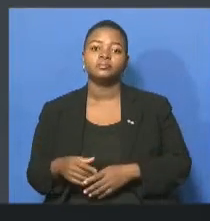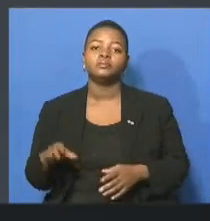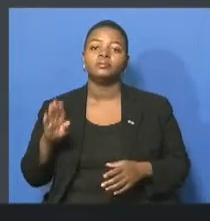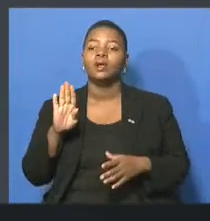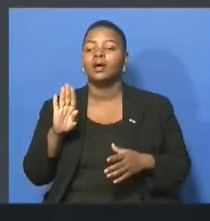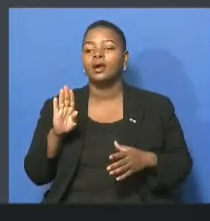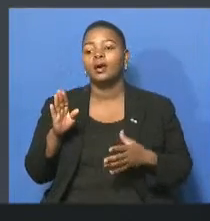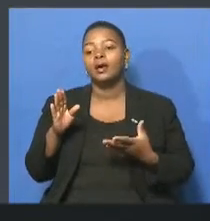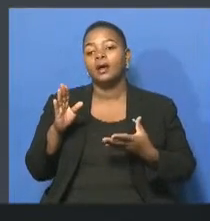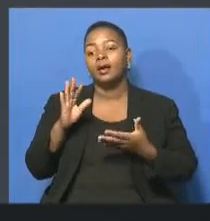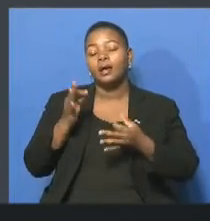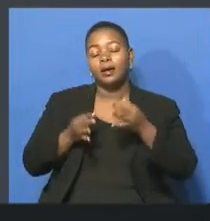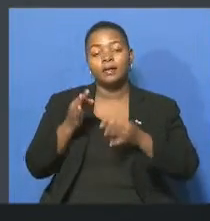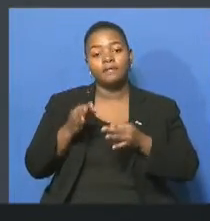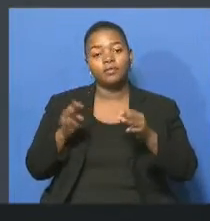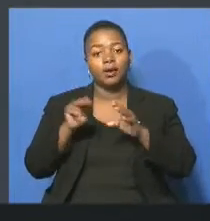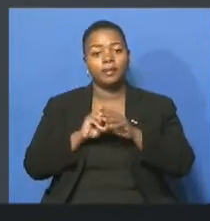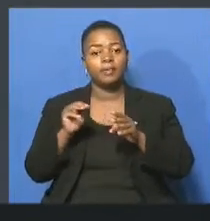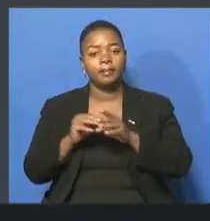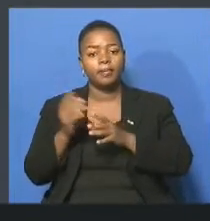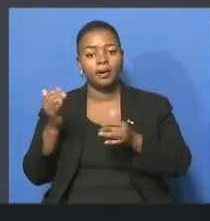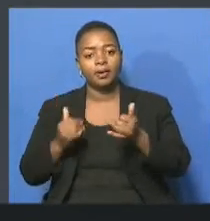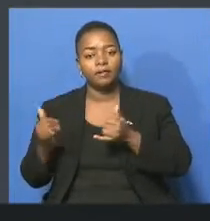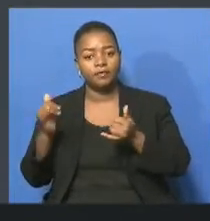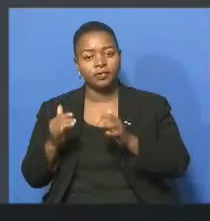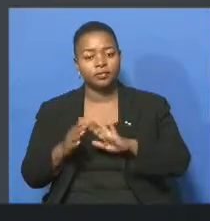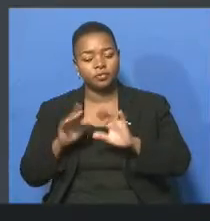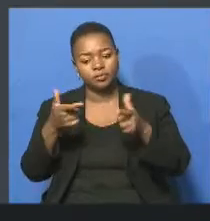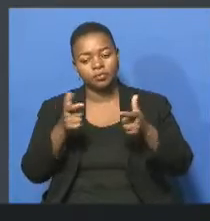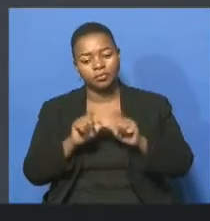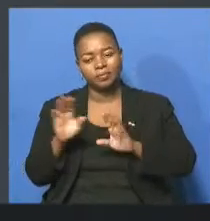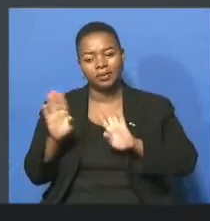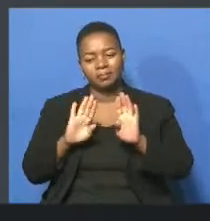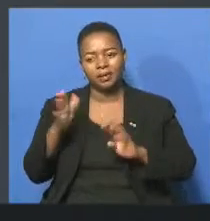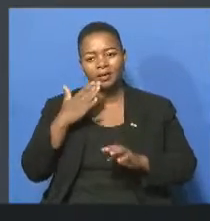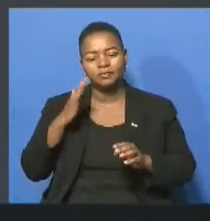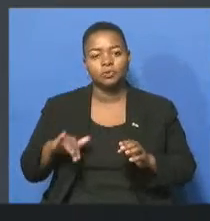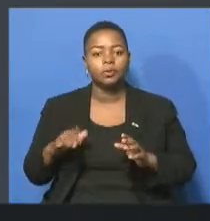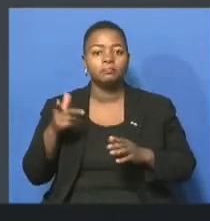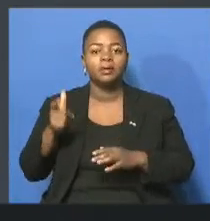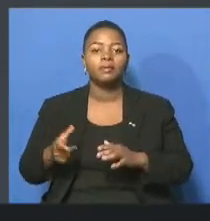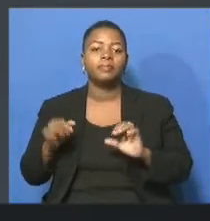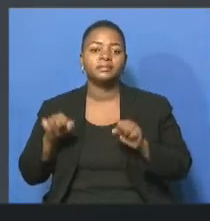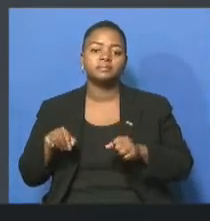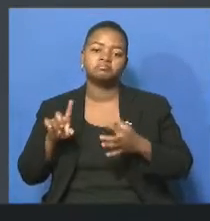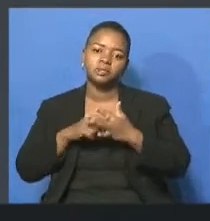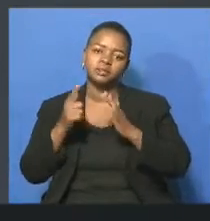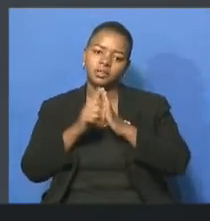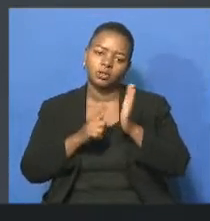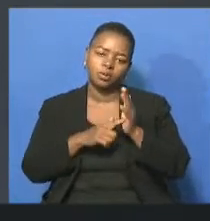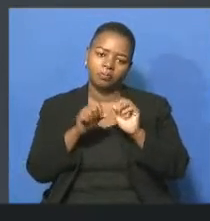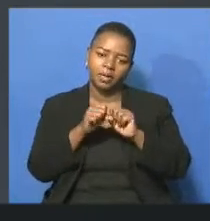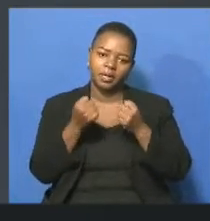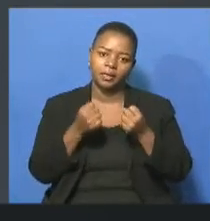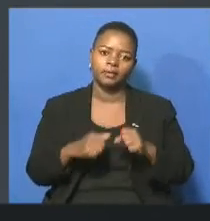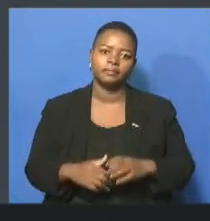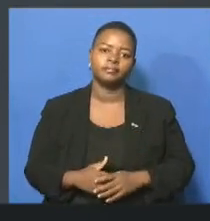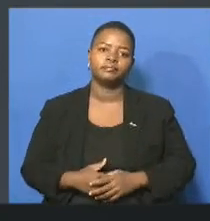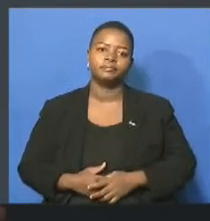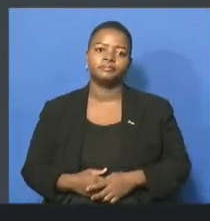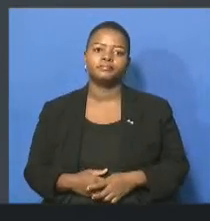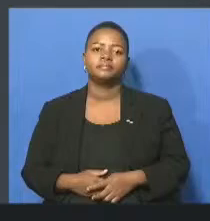is likely to cause a young person to start offending.